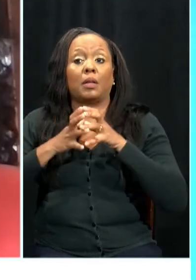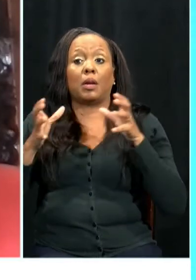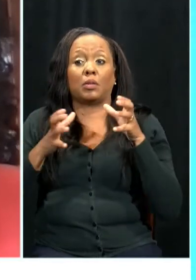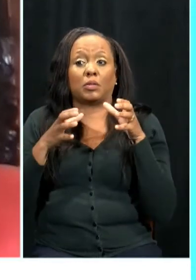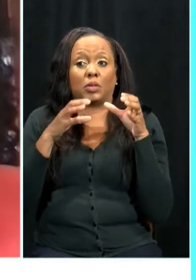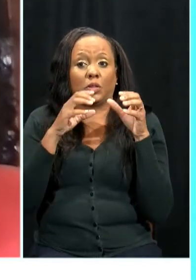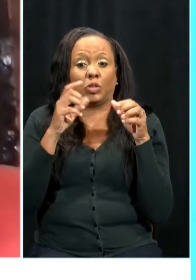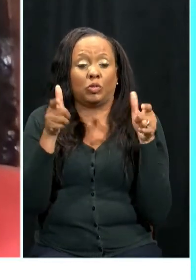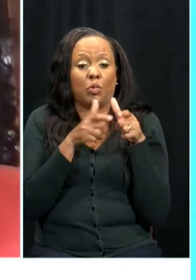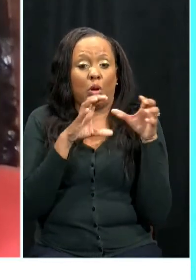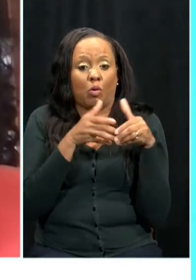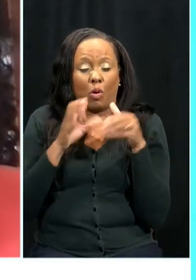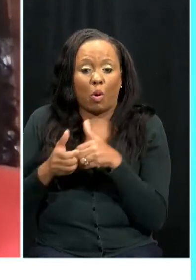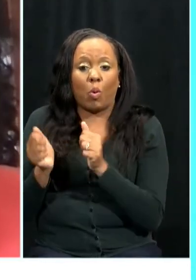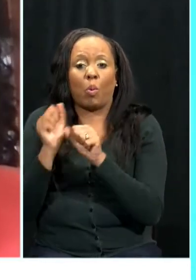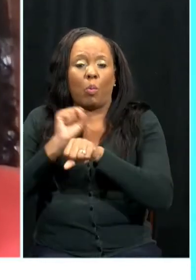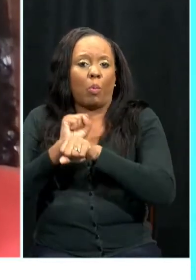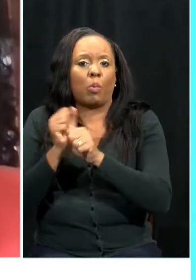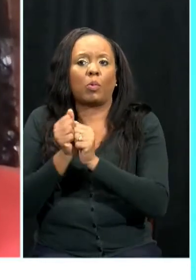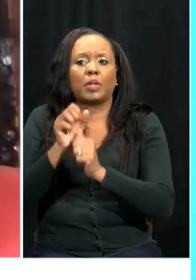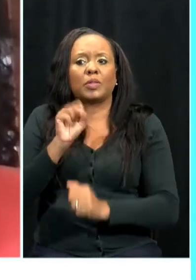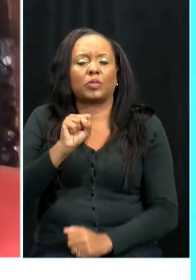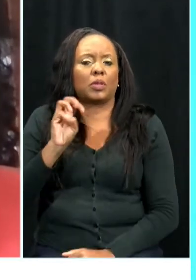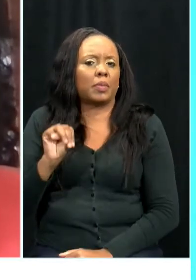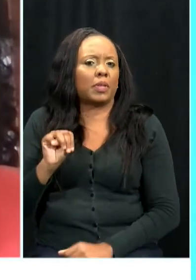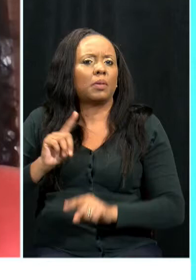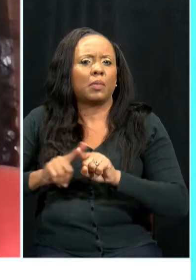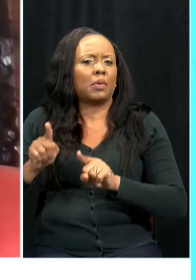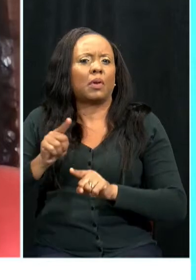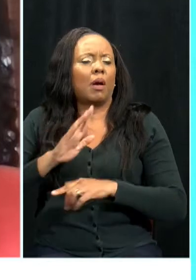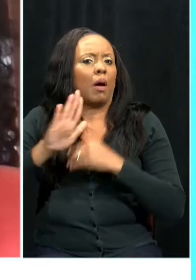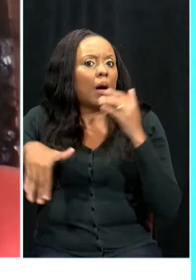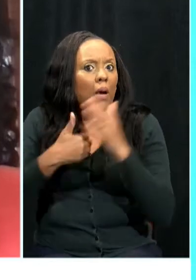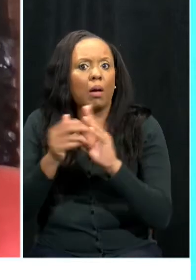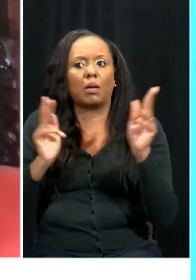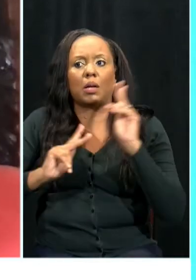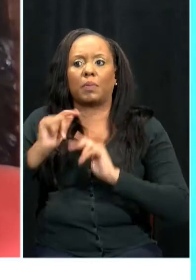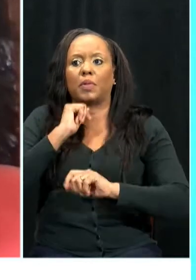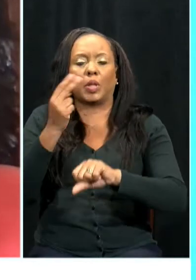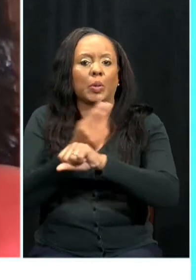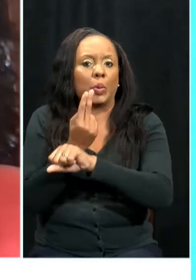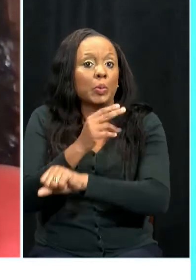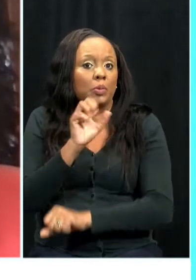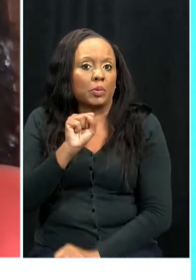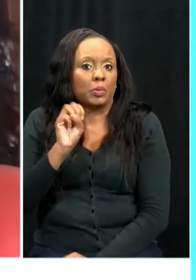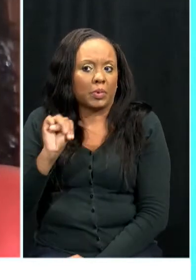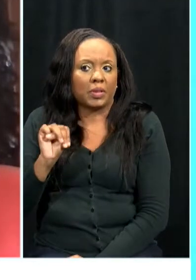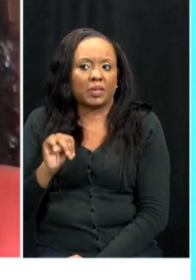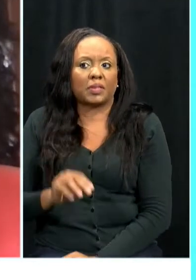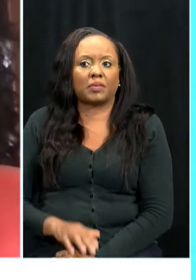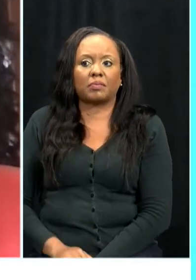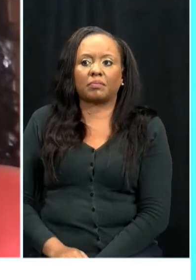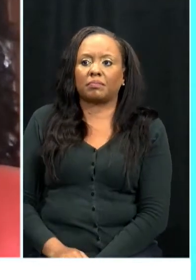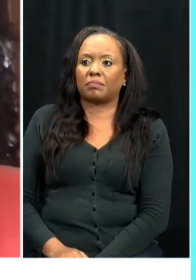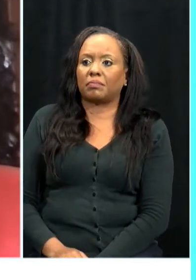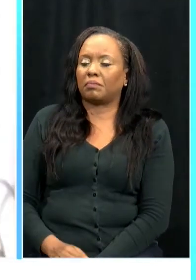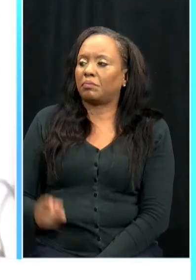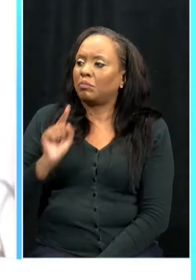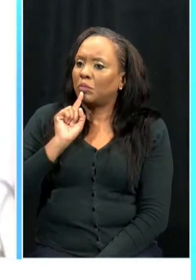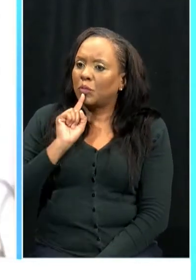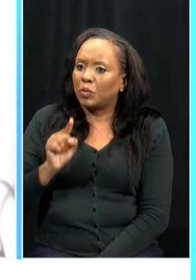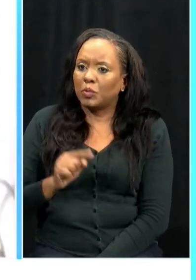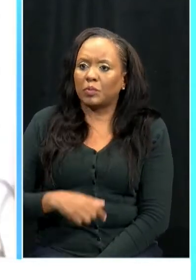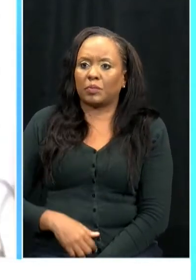work with social media, but not everybody's on social media. It is true. Well, smaller parties